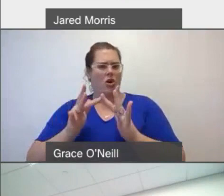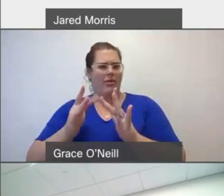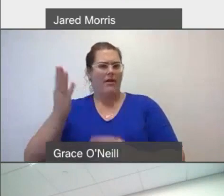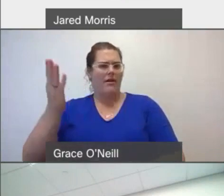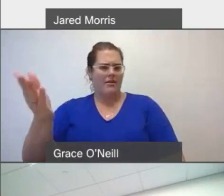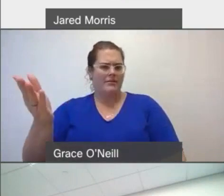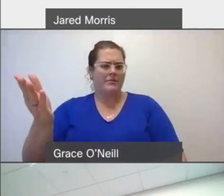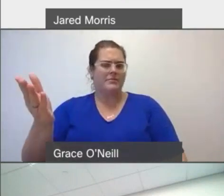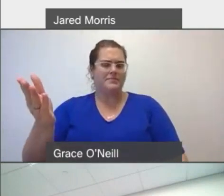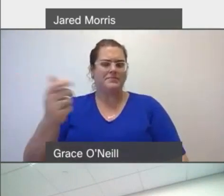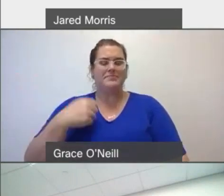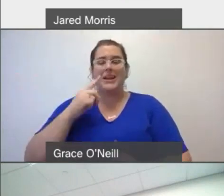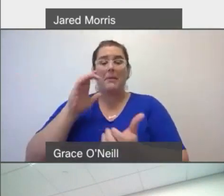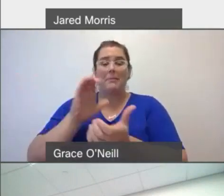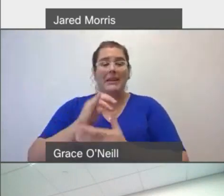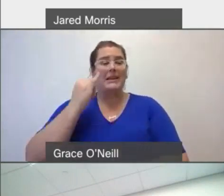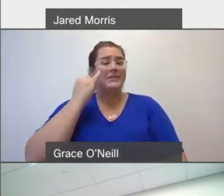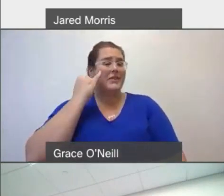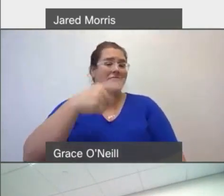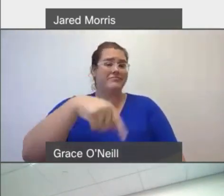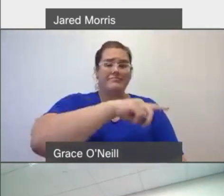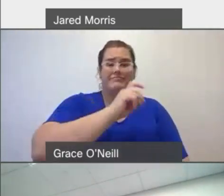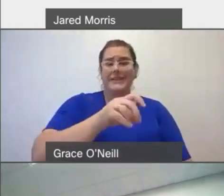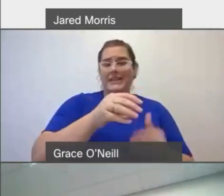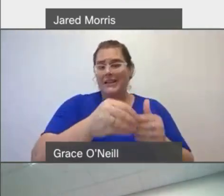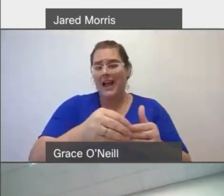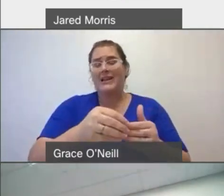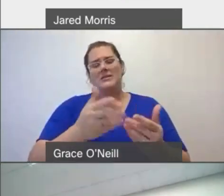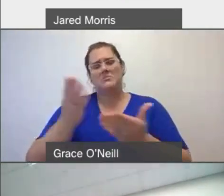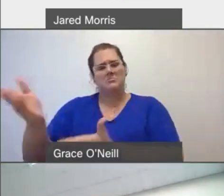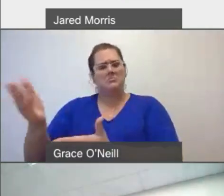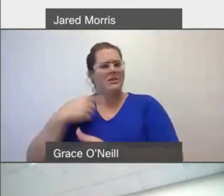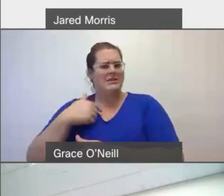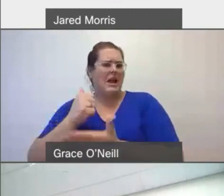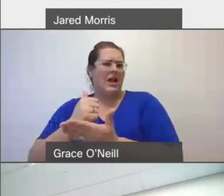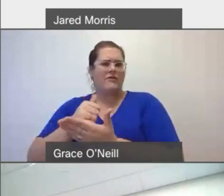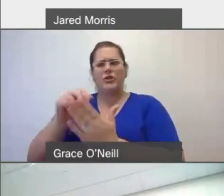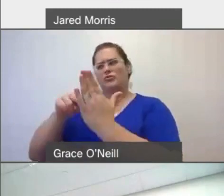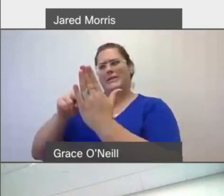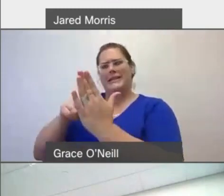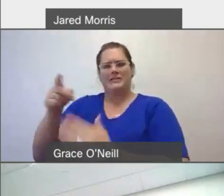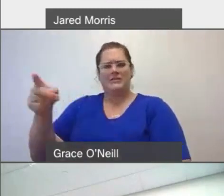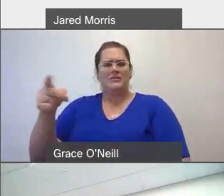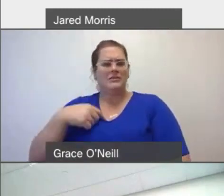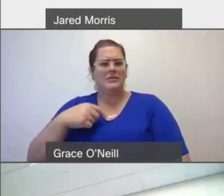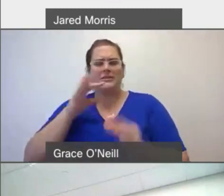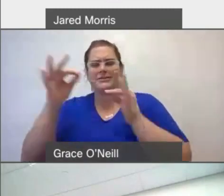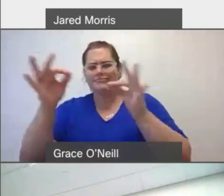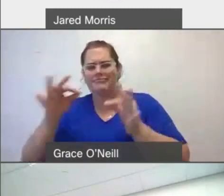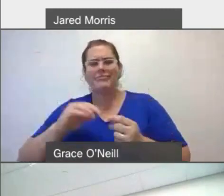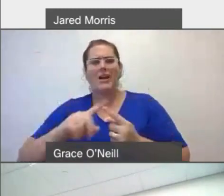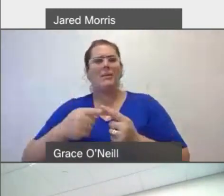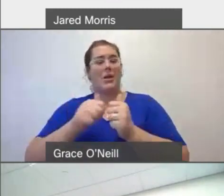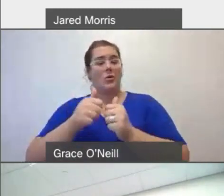I think it's helpful to read them. They're instructive, at least, about how the district views these mandates and how it will be responding to